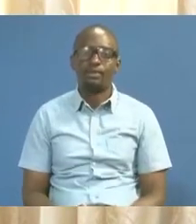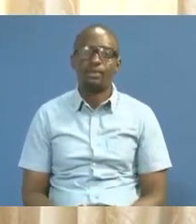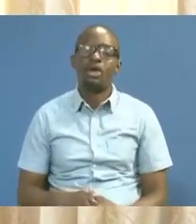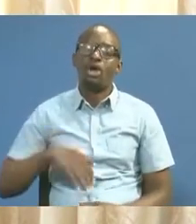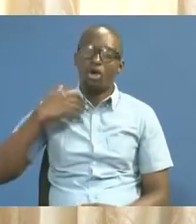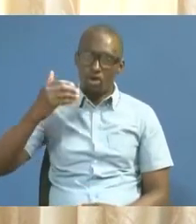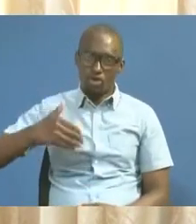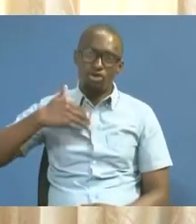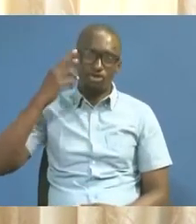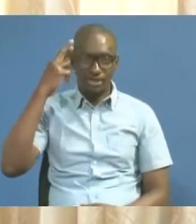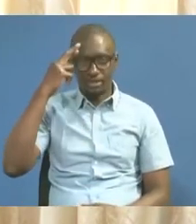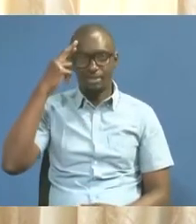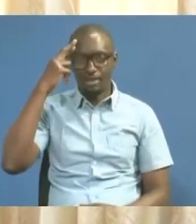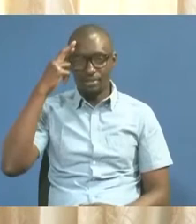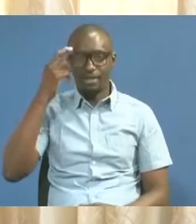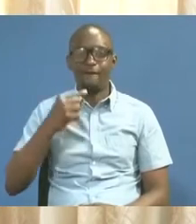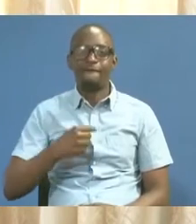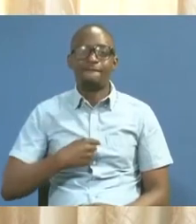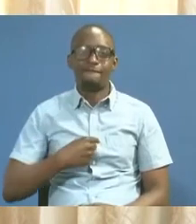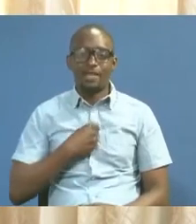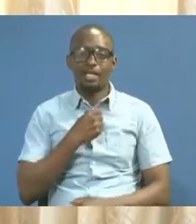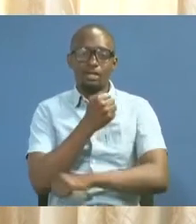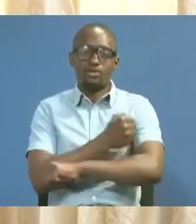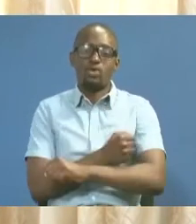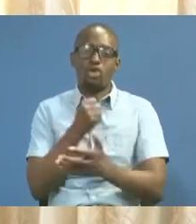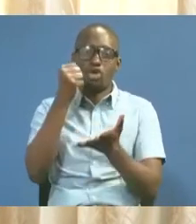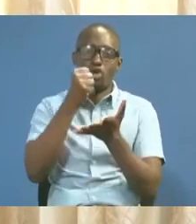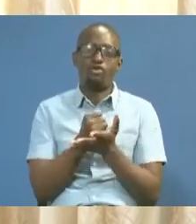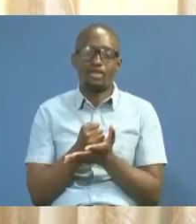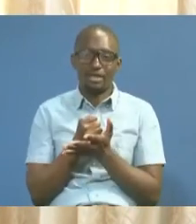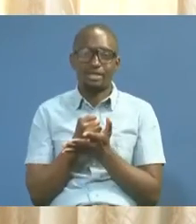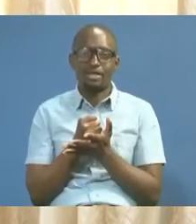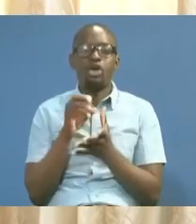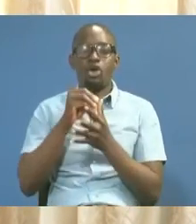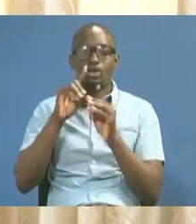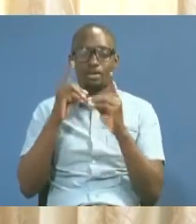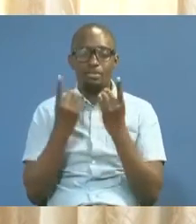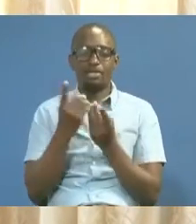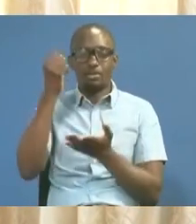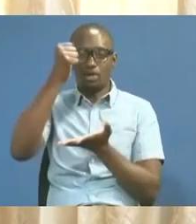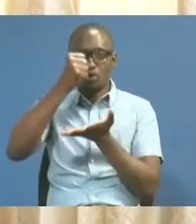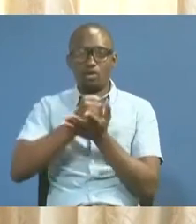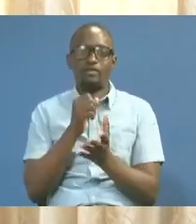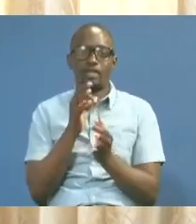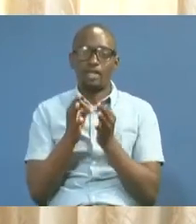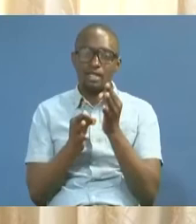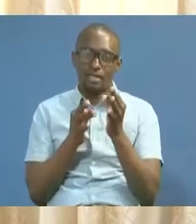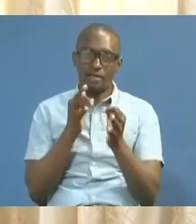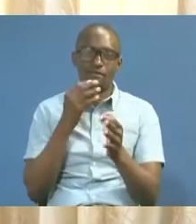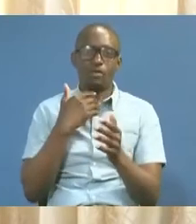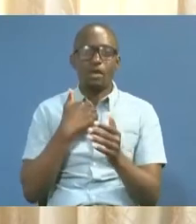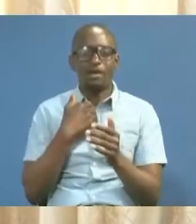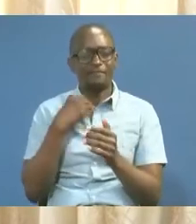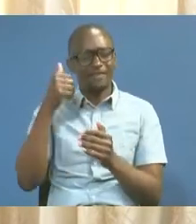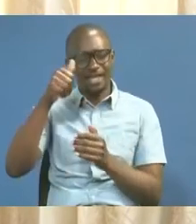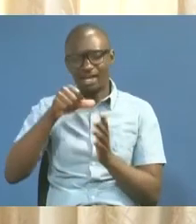Always remember, visit your school offices or your departmental offices if you have any